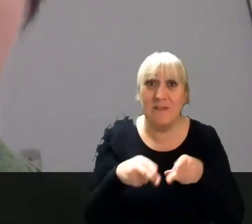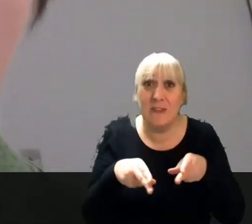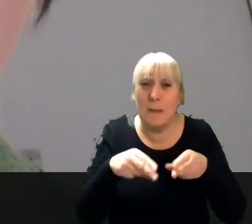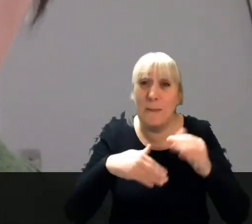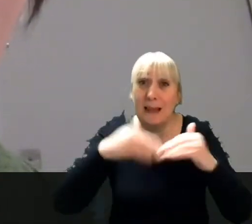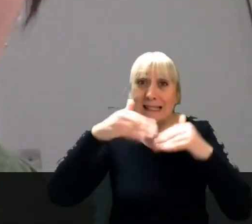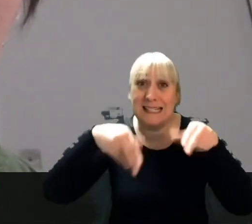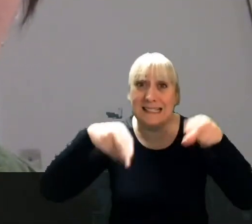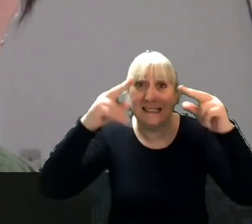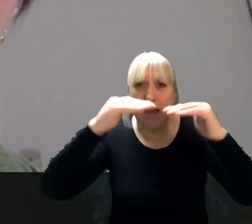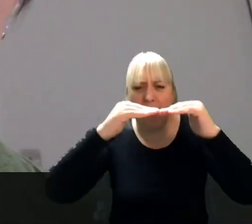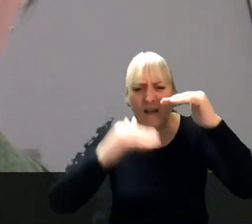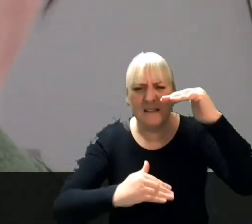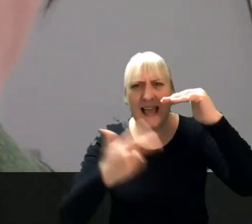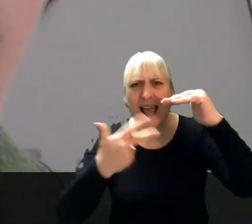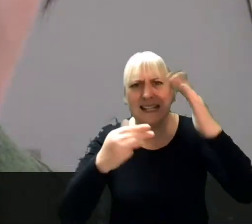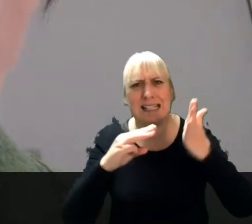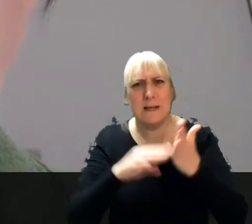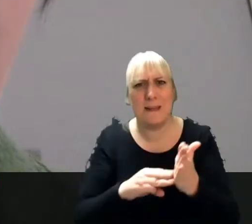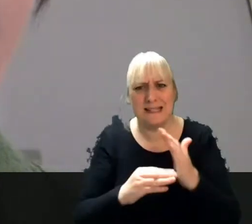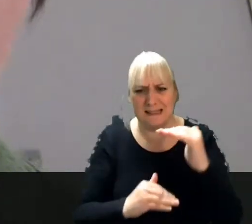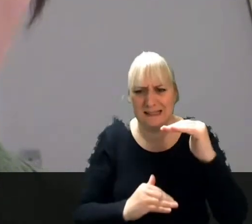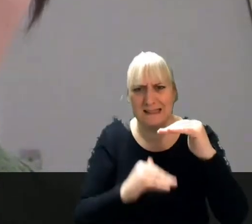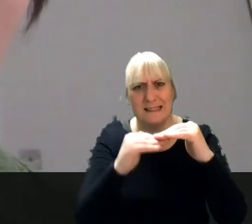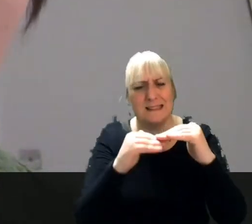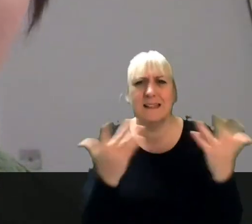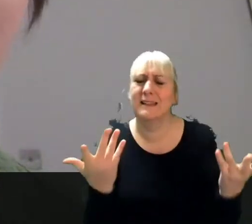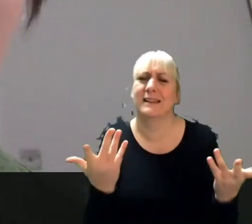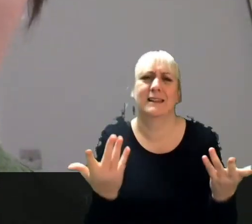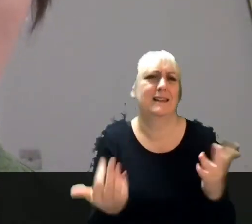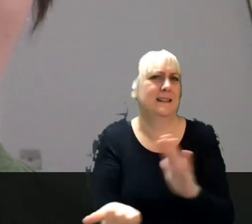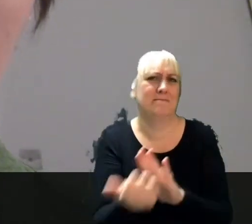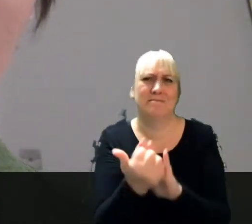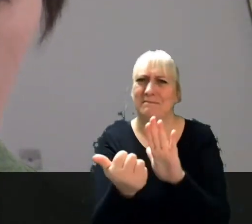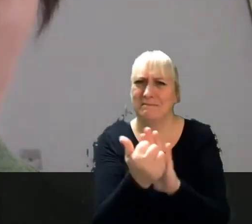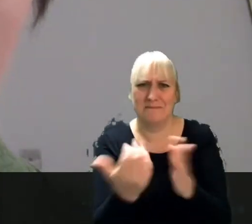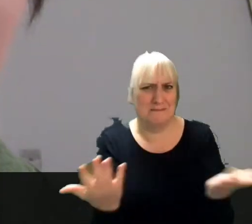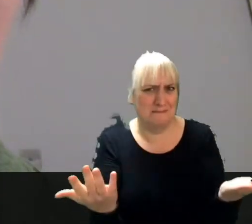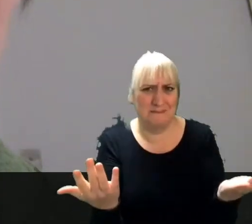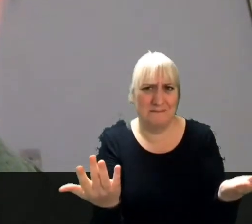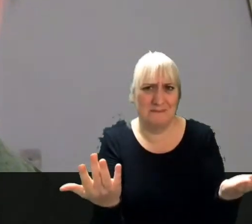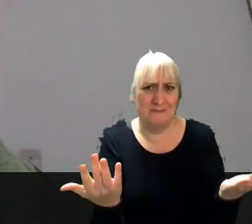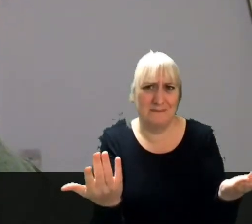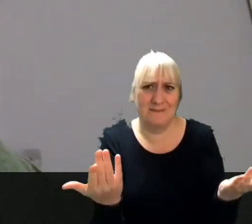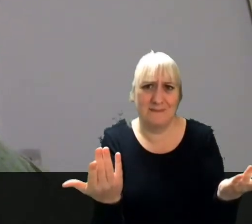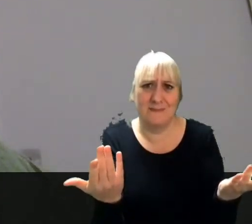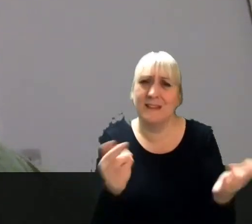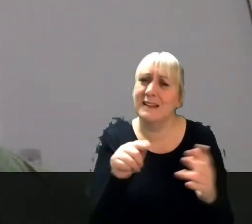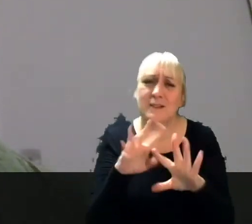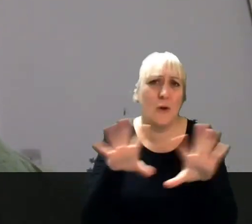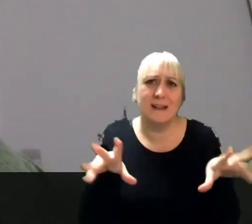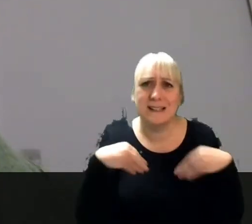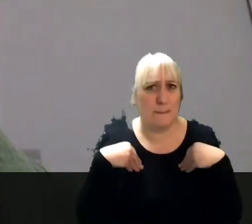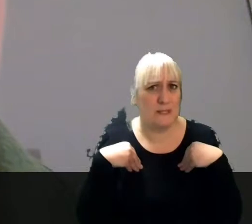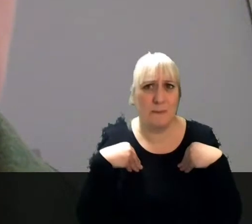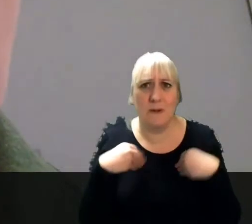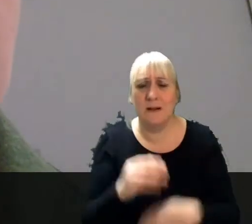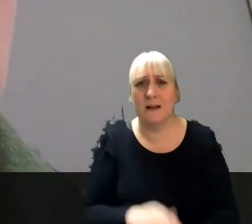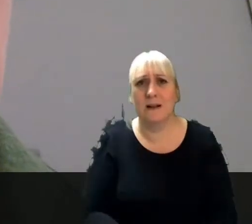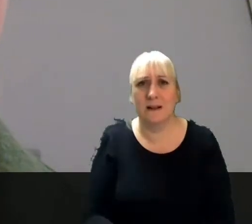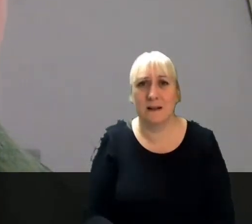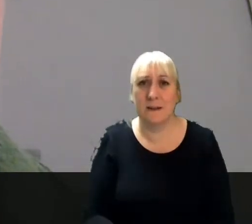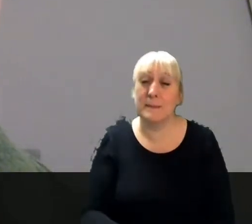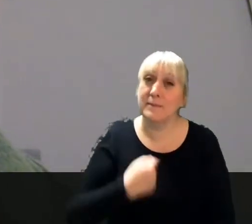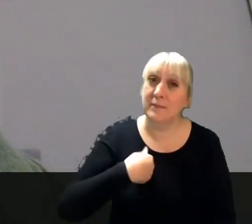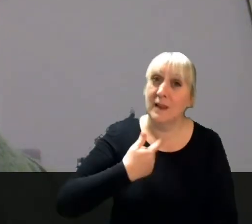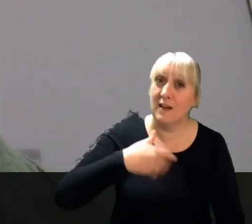qualify for any of these funding streams that are available, inadequate though they are, is completely unacceptable. And I've also written to the Mayor